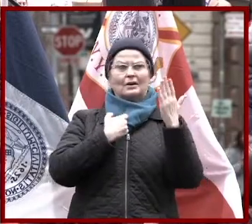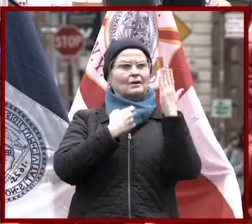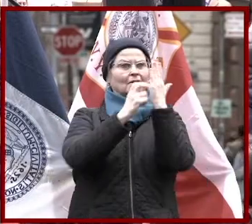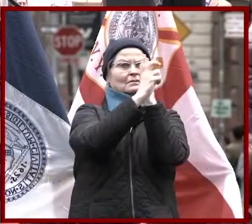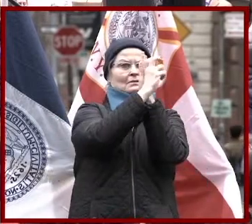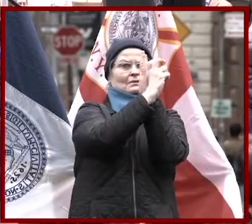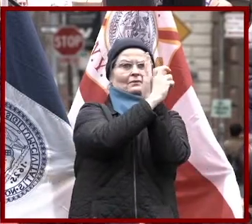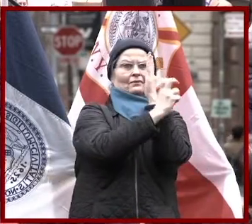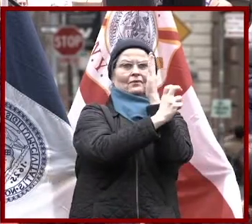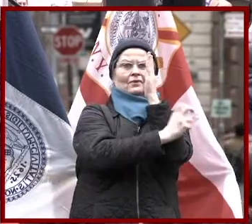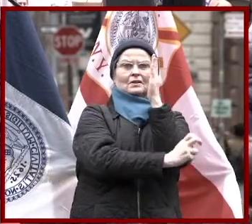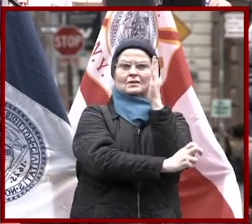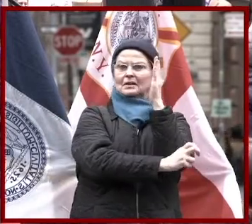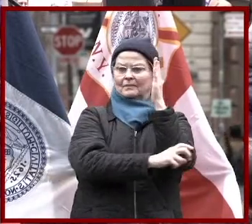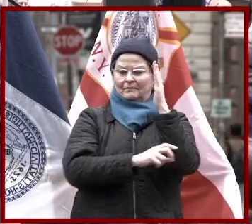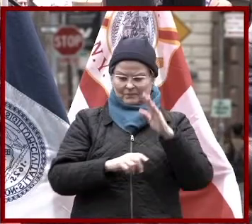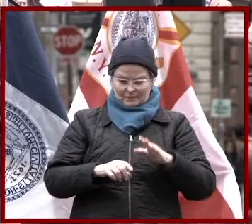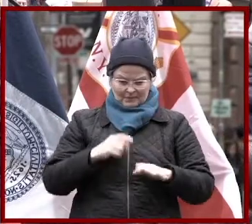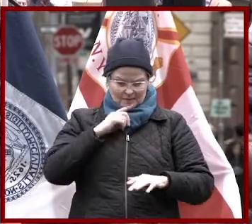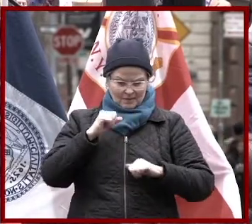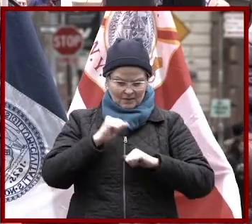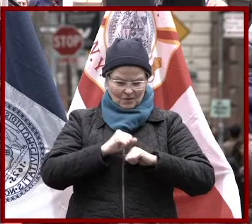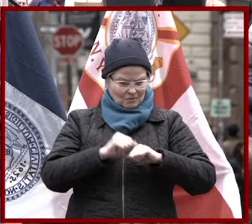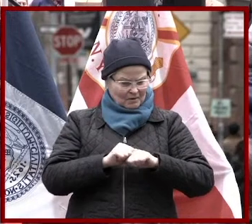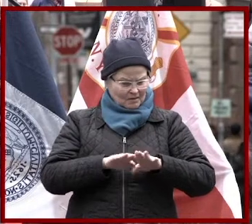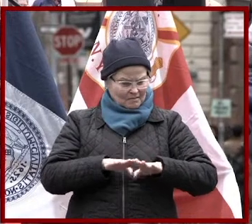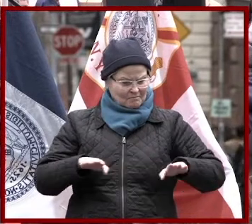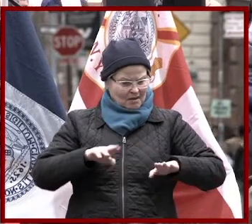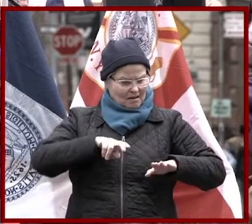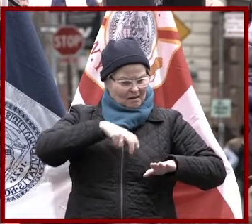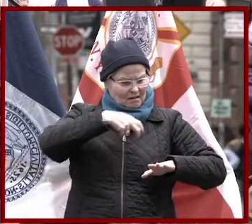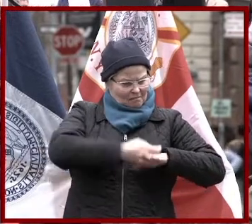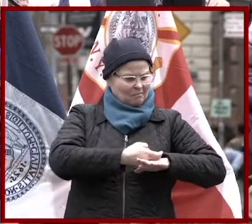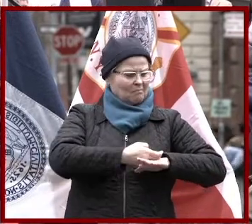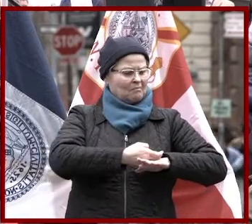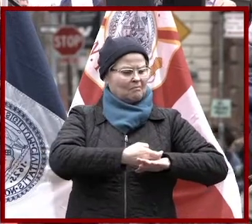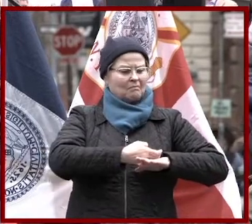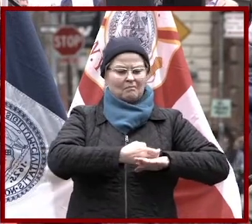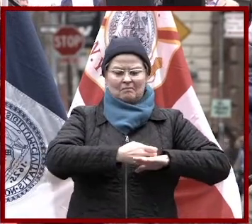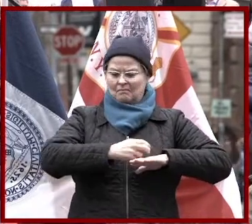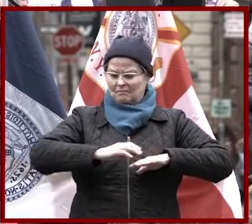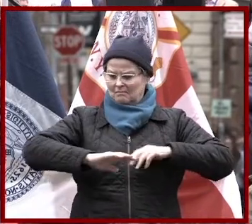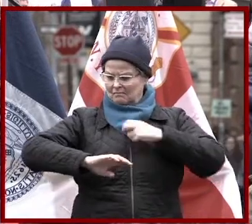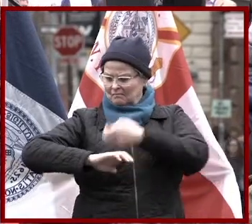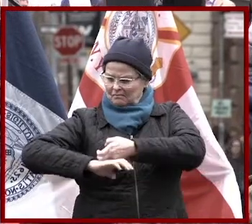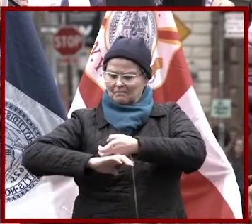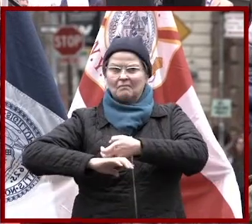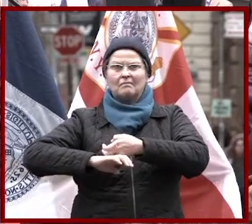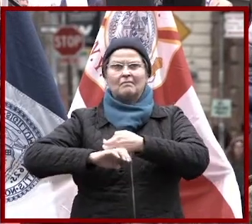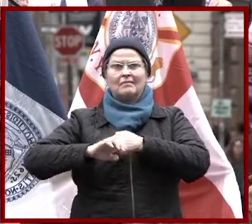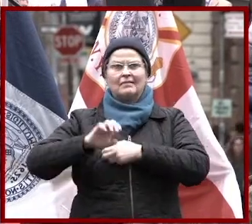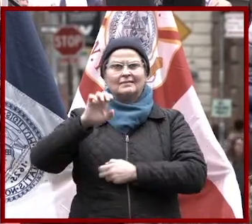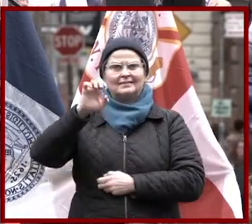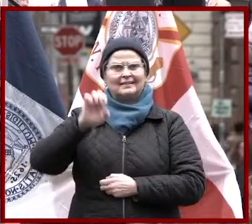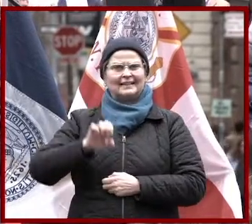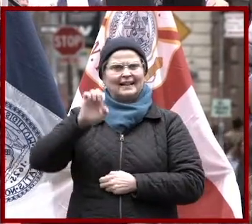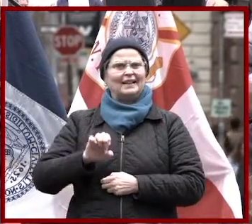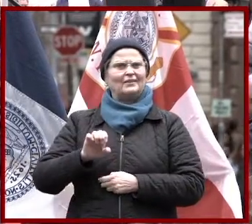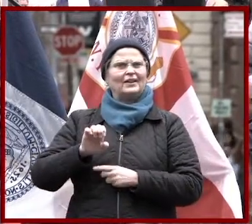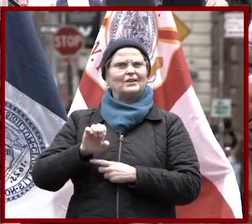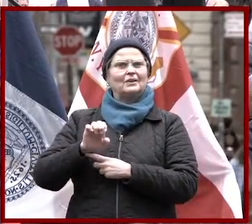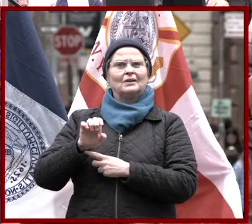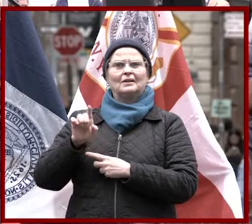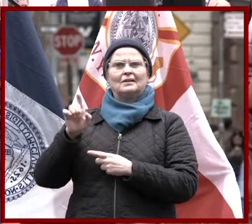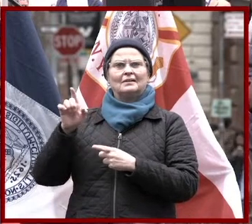is the pavement they crashed through. Here is the elevator. Here is the scene.